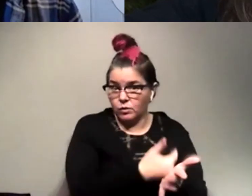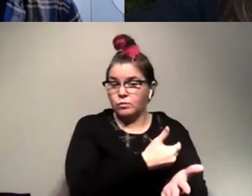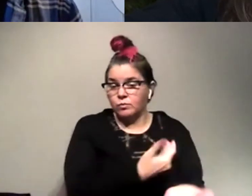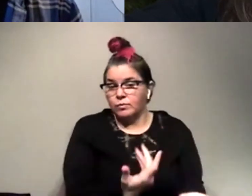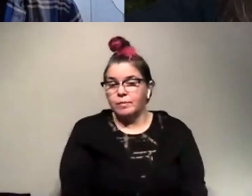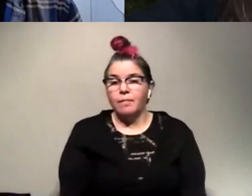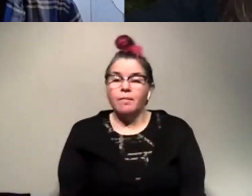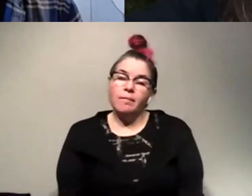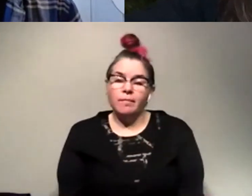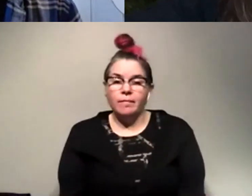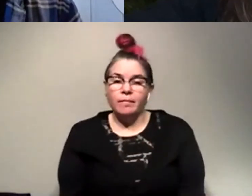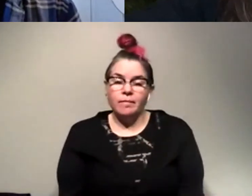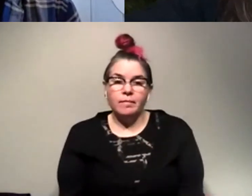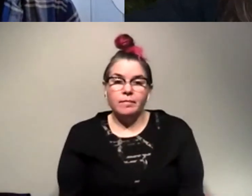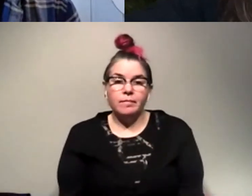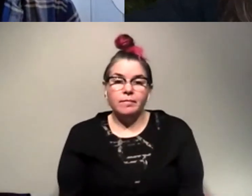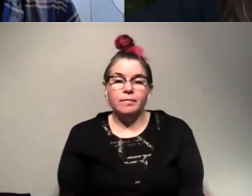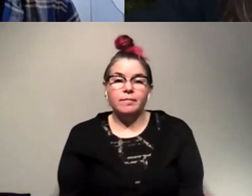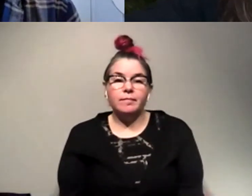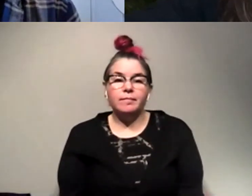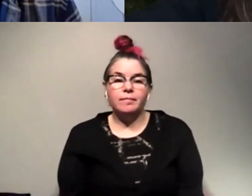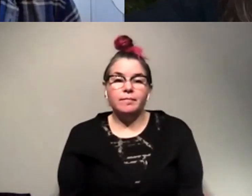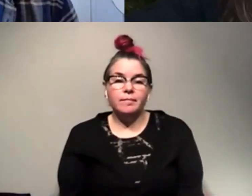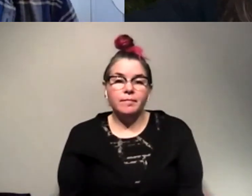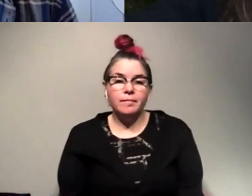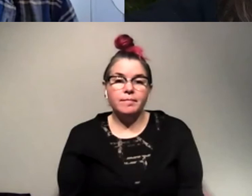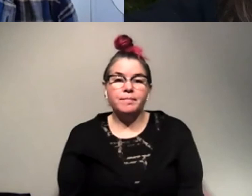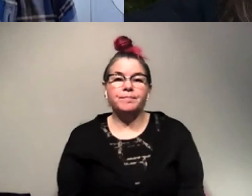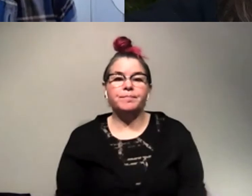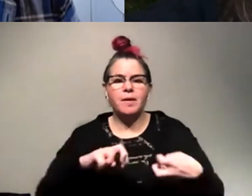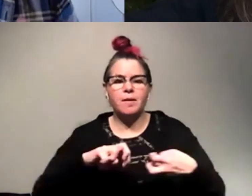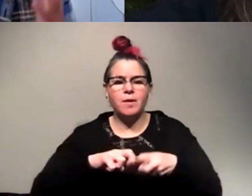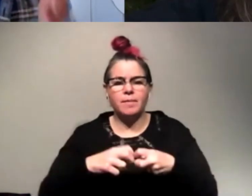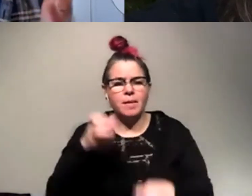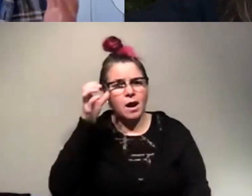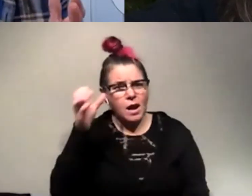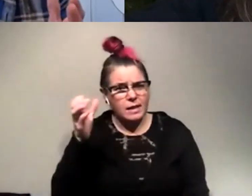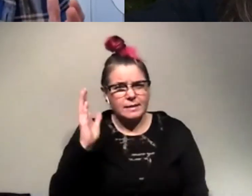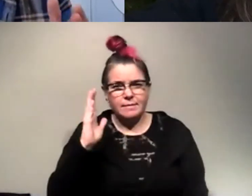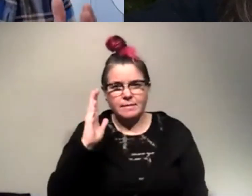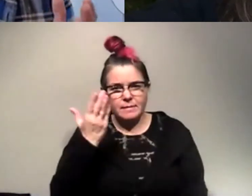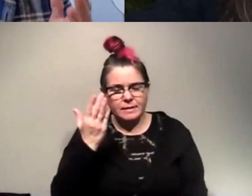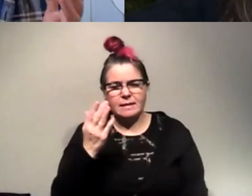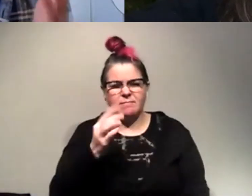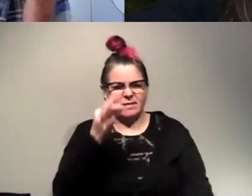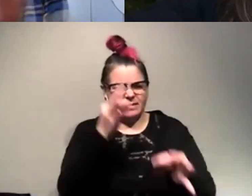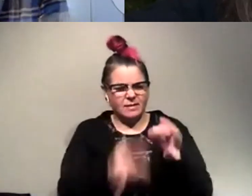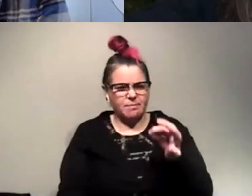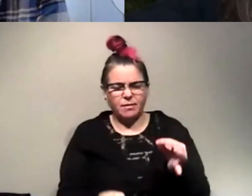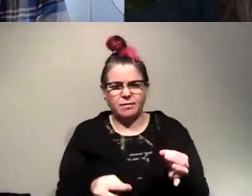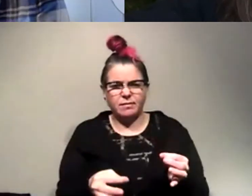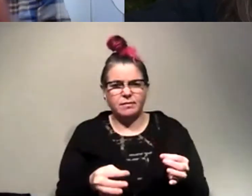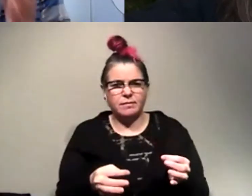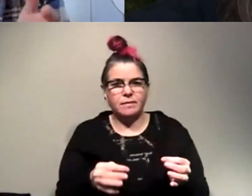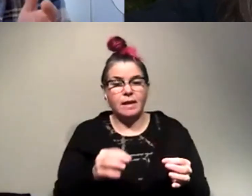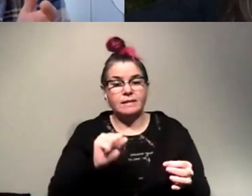mean, one of the difficulties is concepts that seem so cut and dry, like